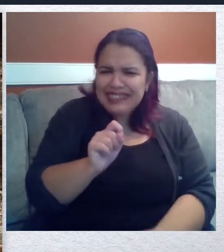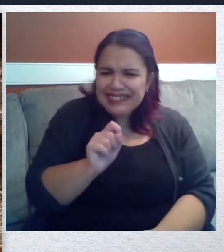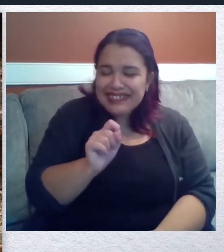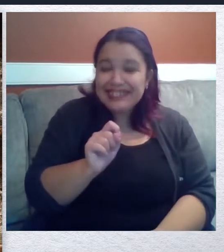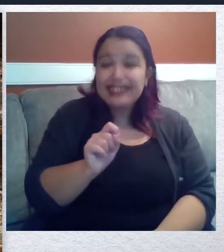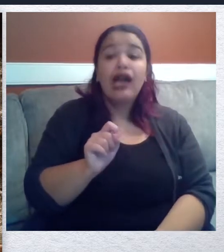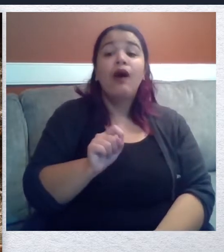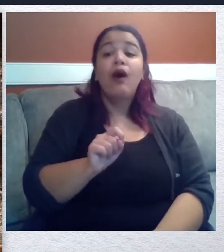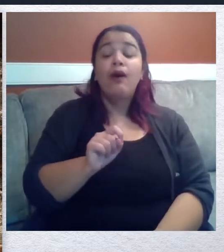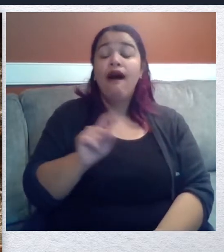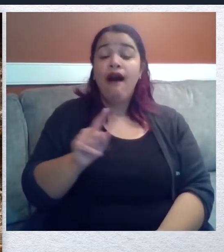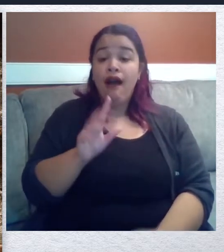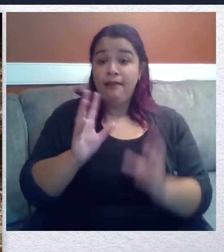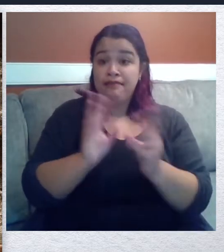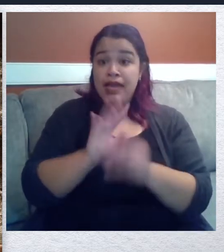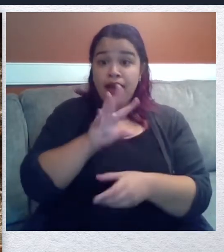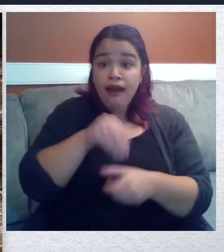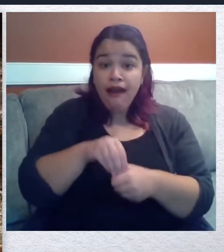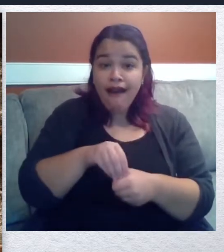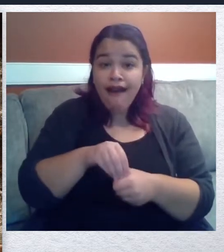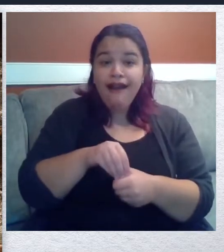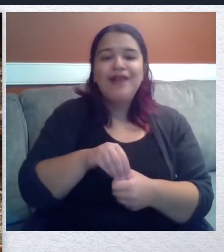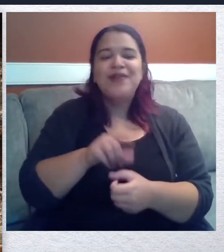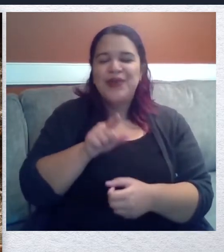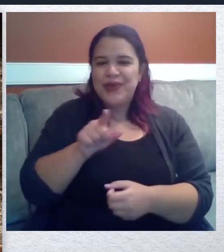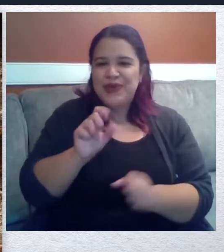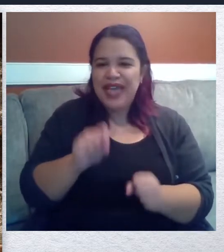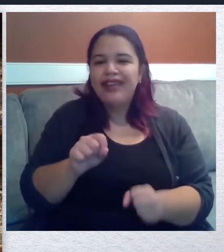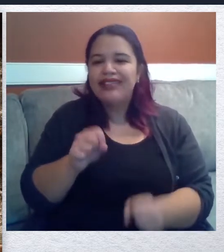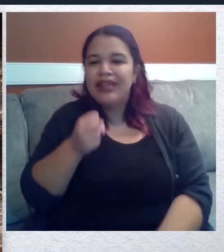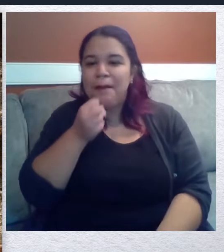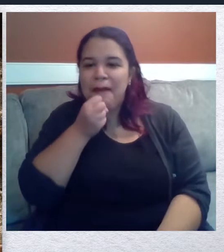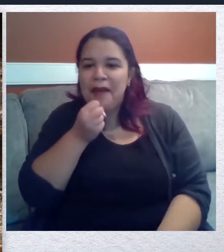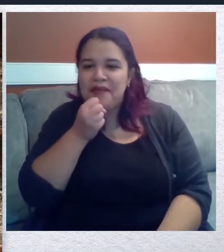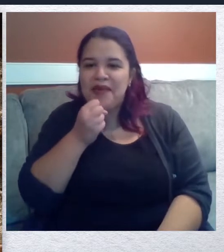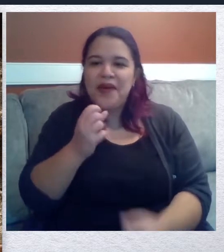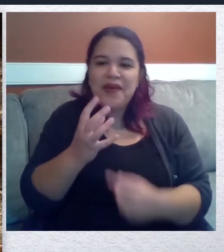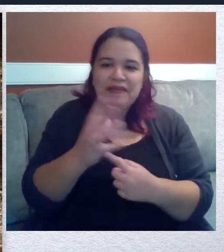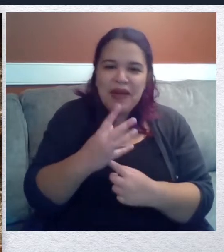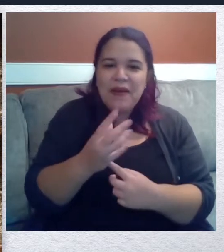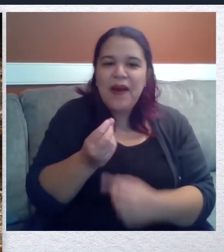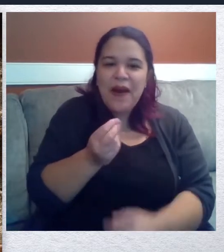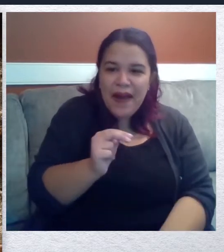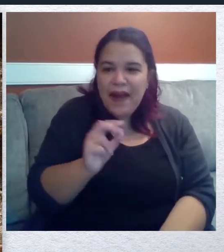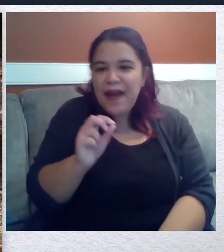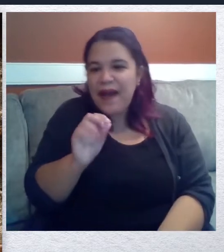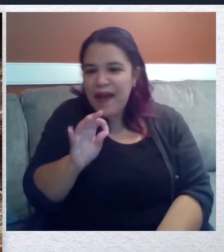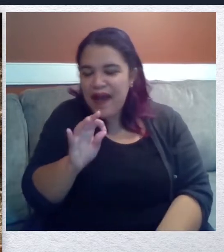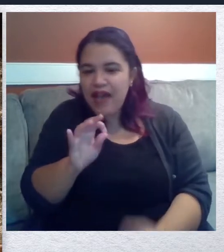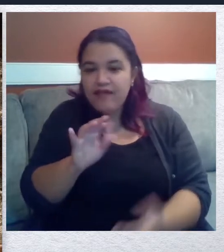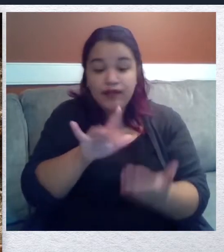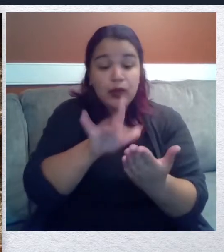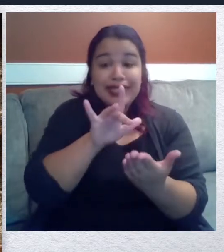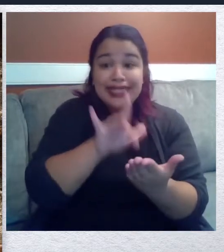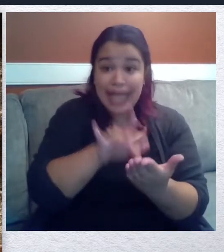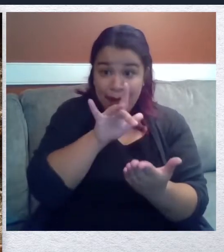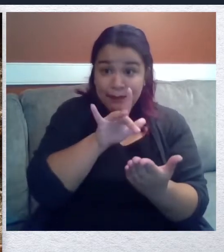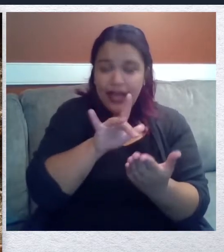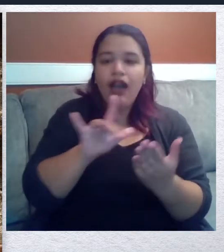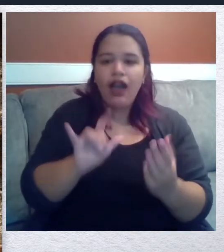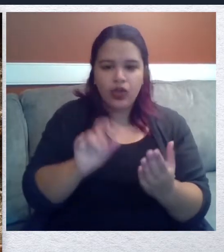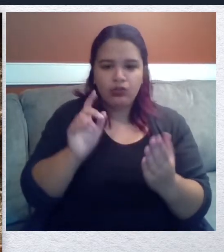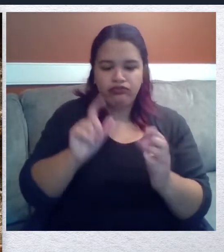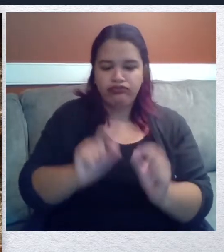on or off by tapping on the center of your screen to show the meeting controls, and tap again to hide them.